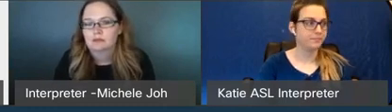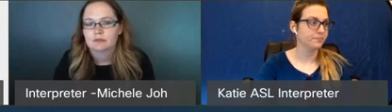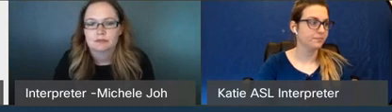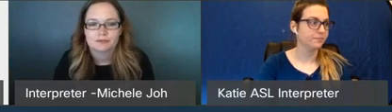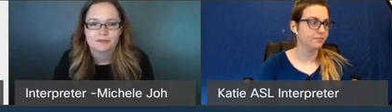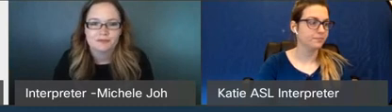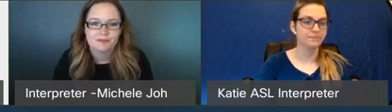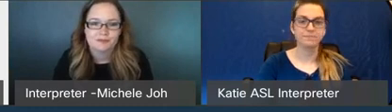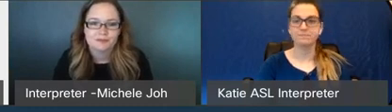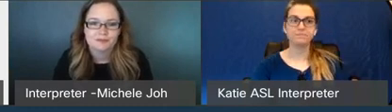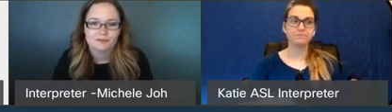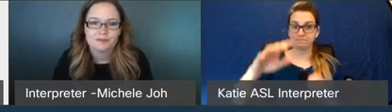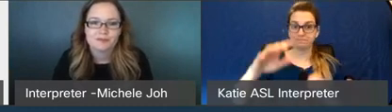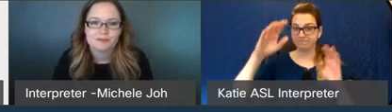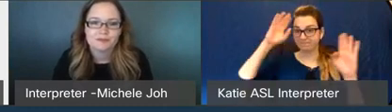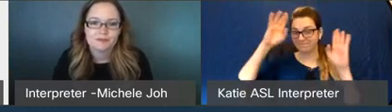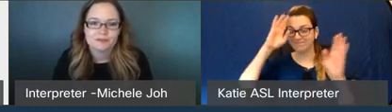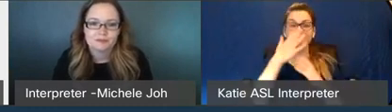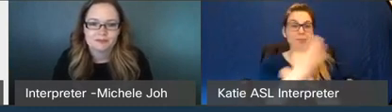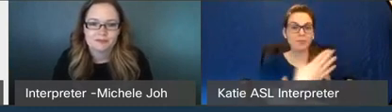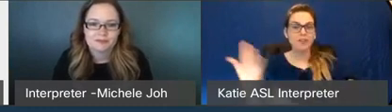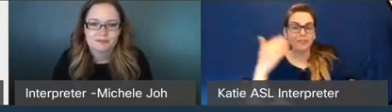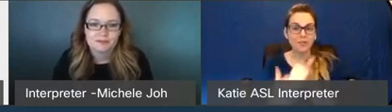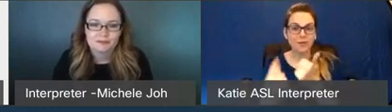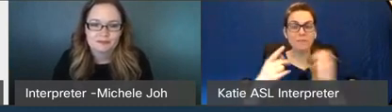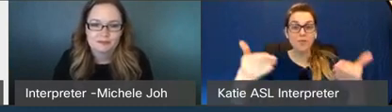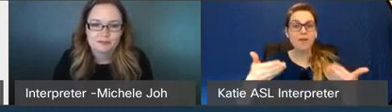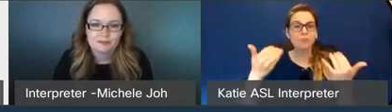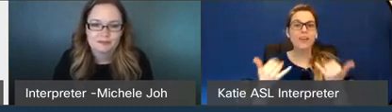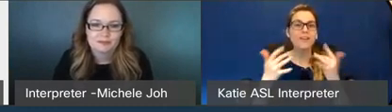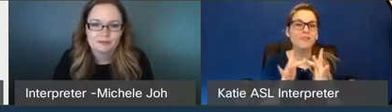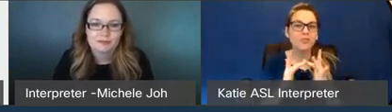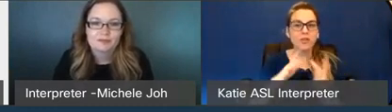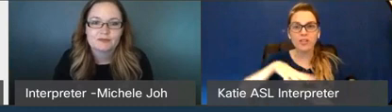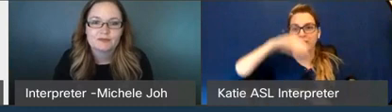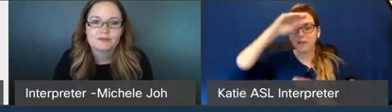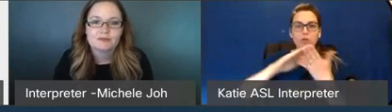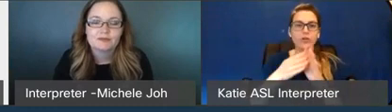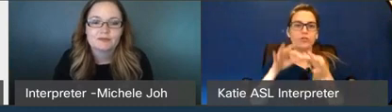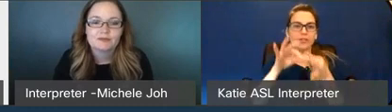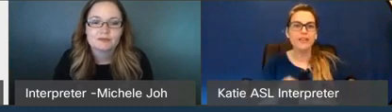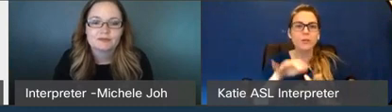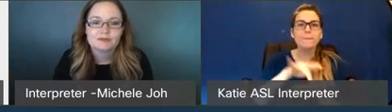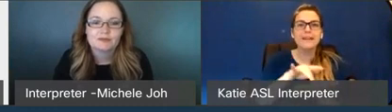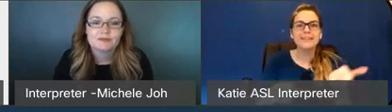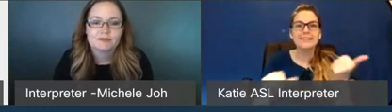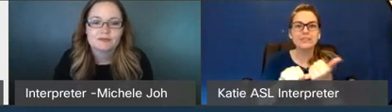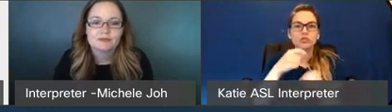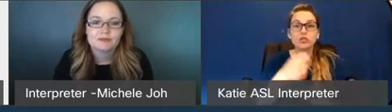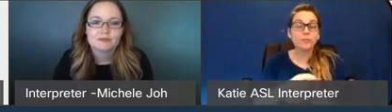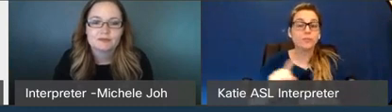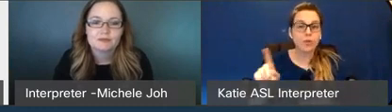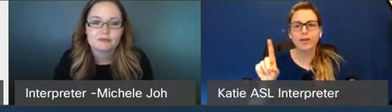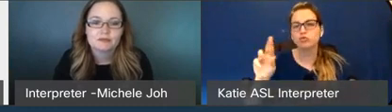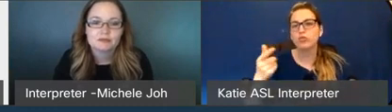Good morning, everybody. I want to welcome you to today's virtual learning community on medication-assisted treatment in drug courts. This is